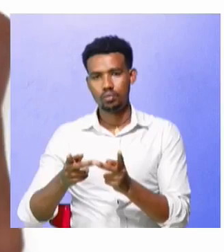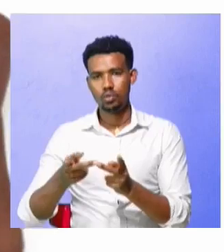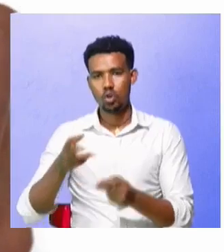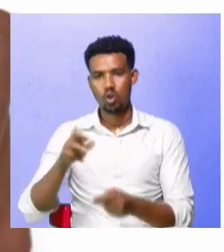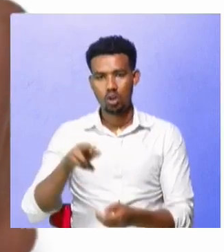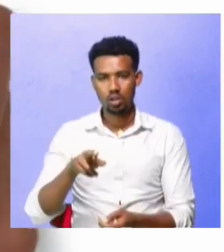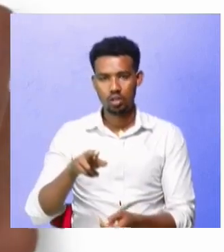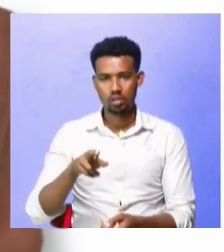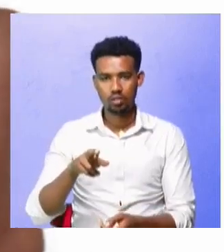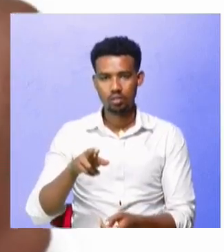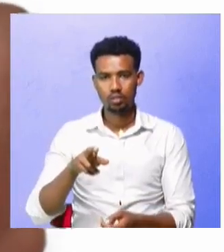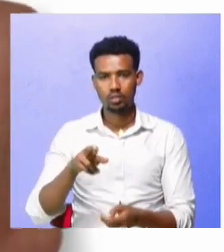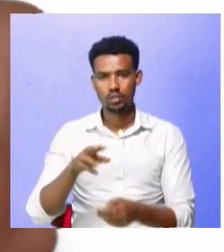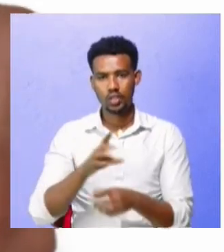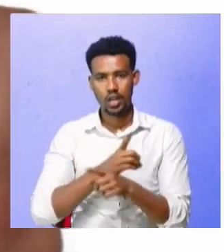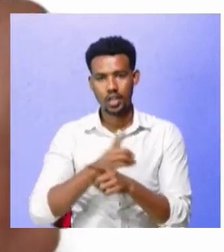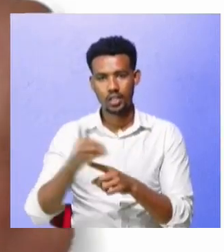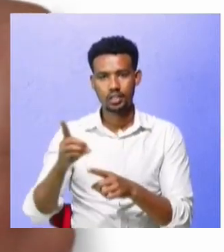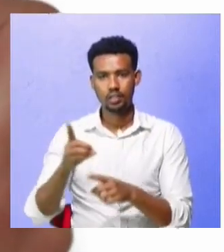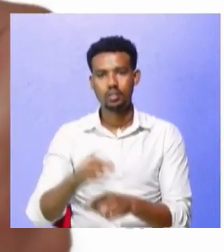or direction?